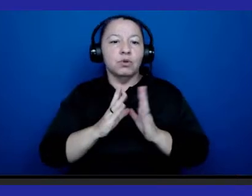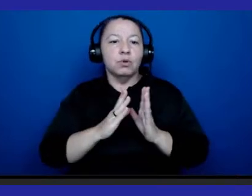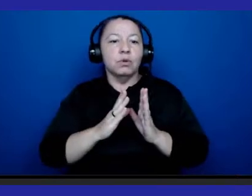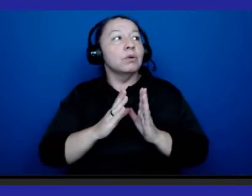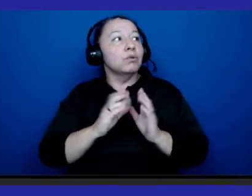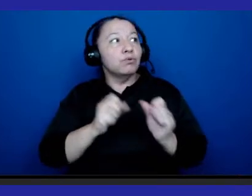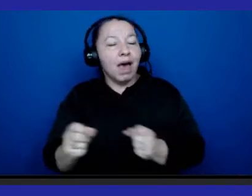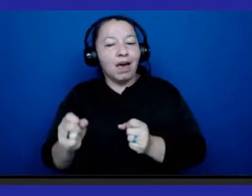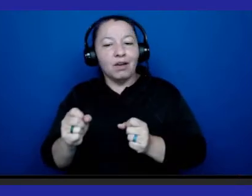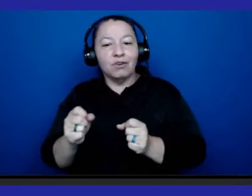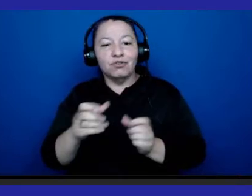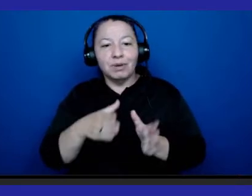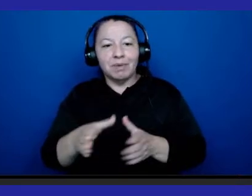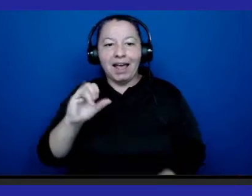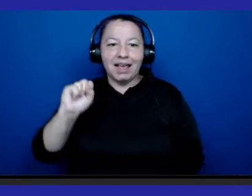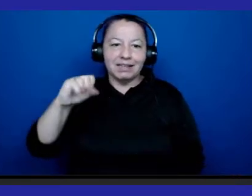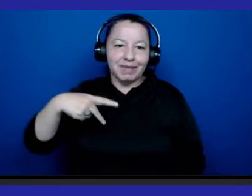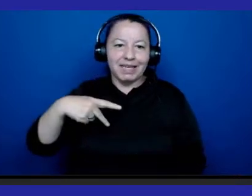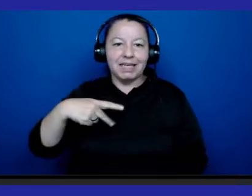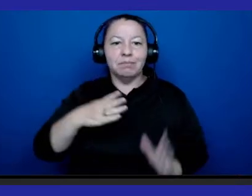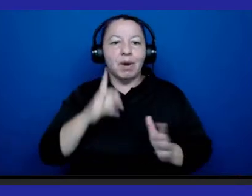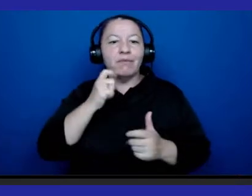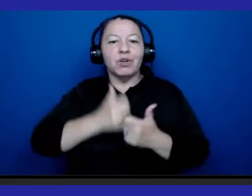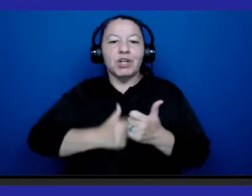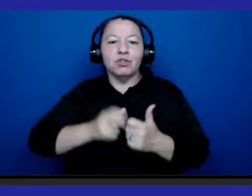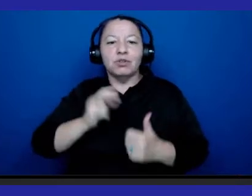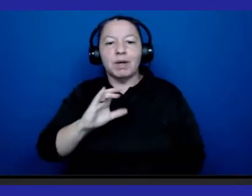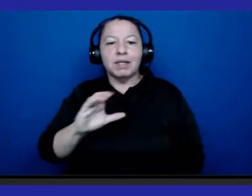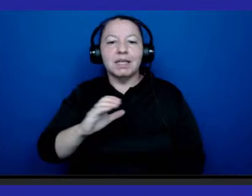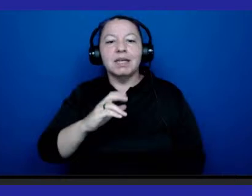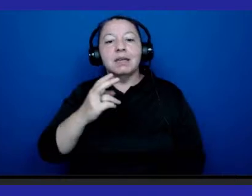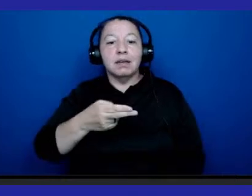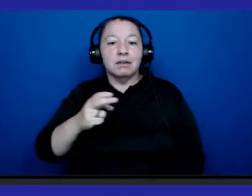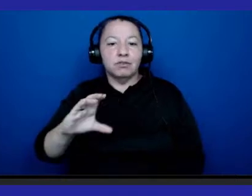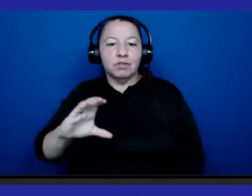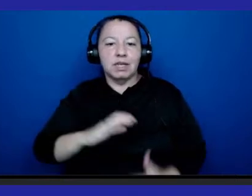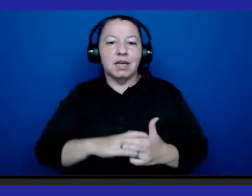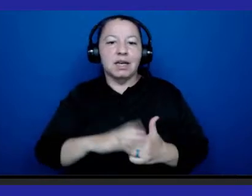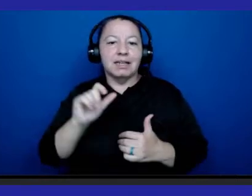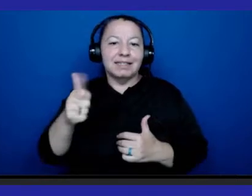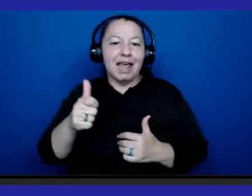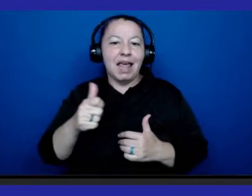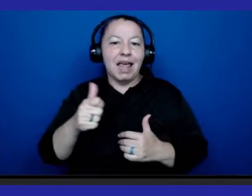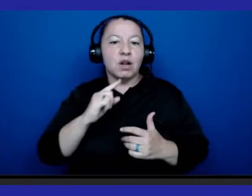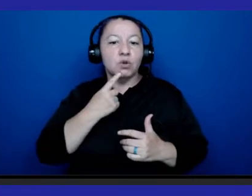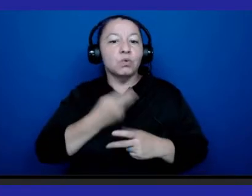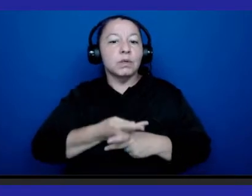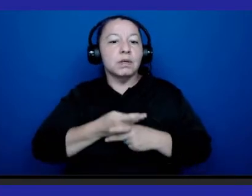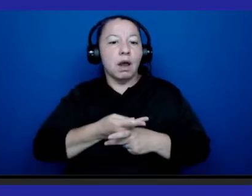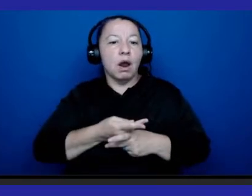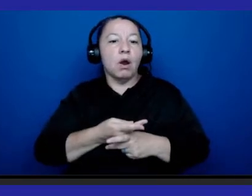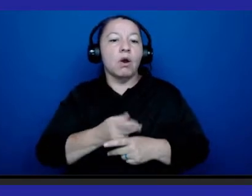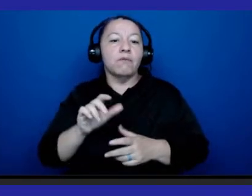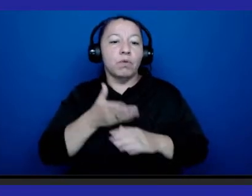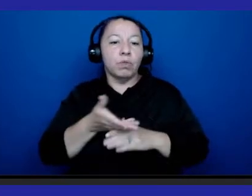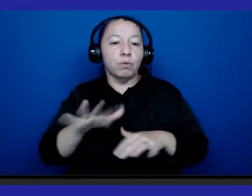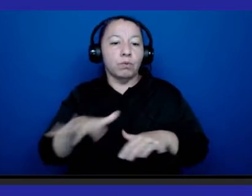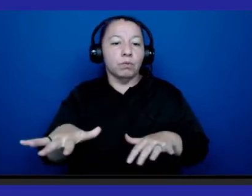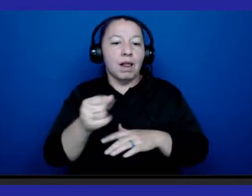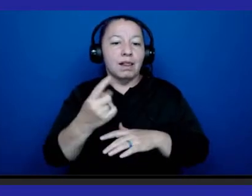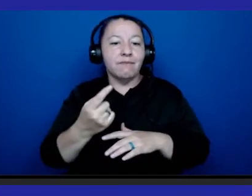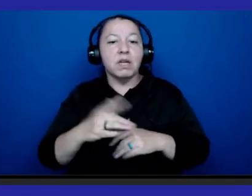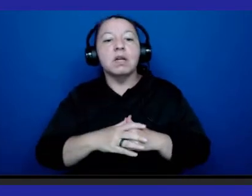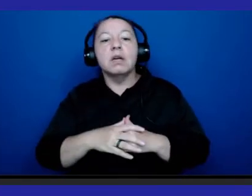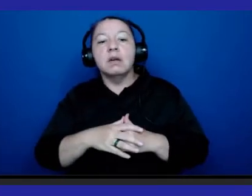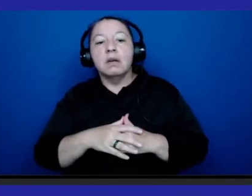for each of NYC Health and Hospitals 10 acute care hospitals over 11 campuses, and for the NYC Health and Hospitals Henry J. Carter